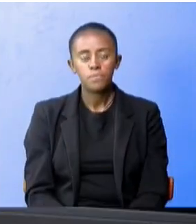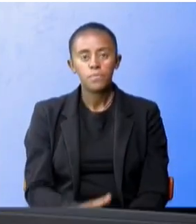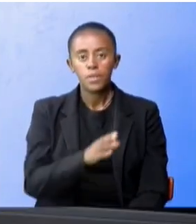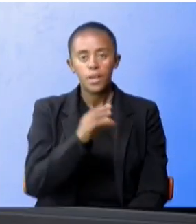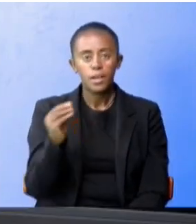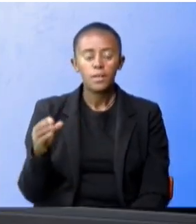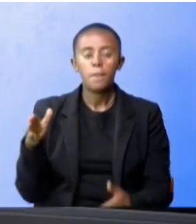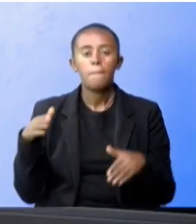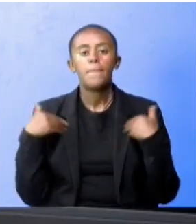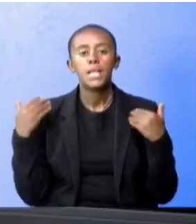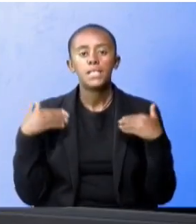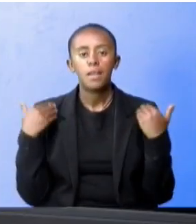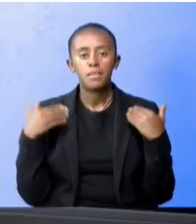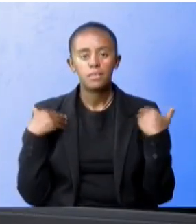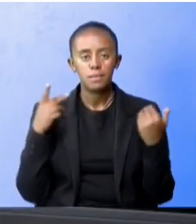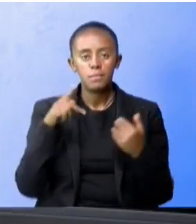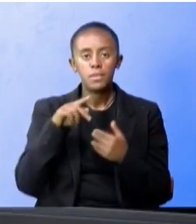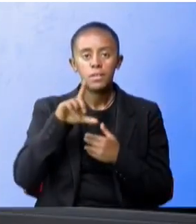and pleasant.